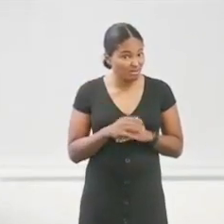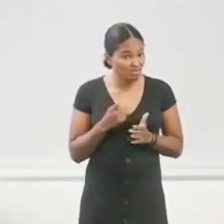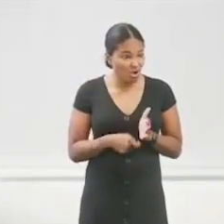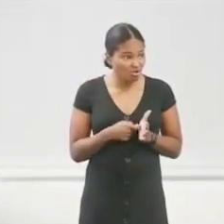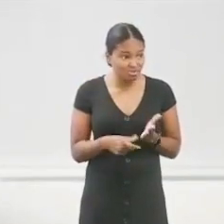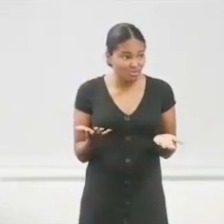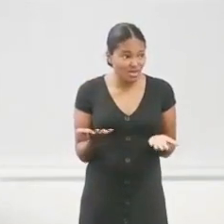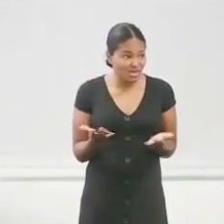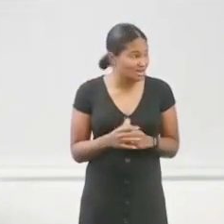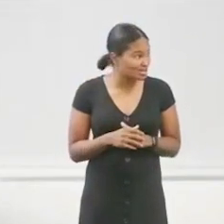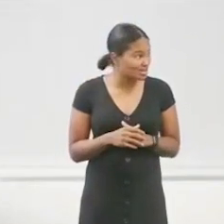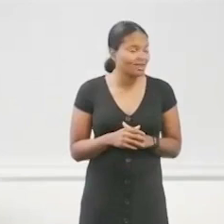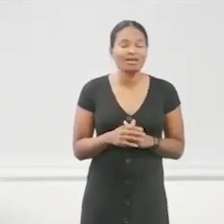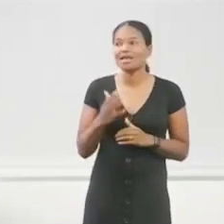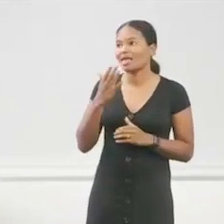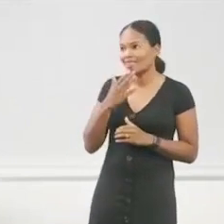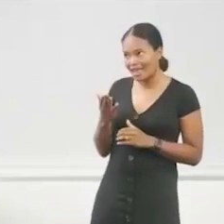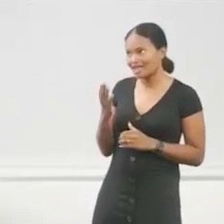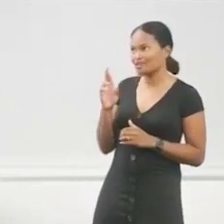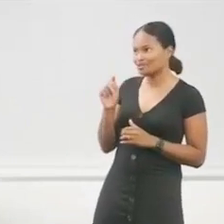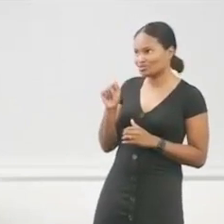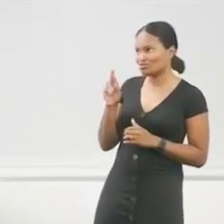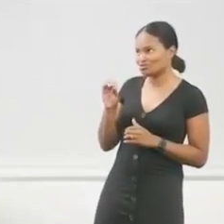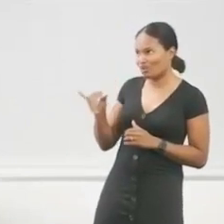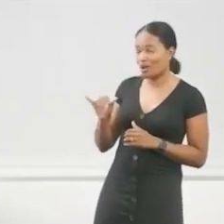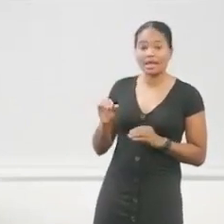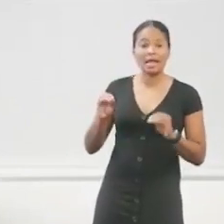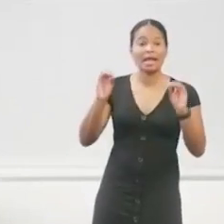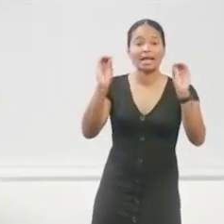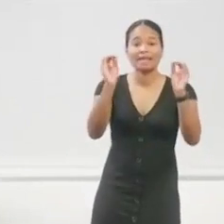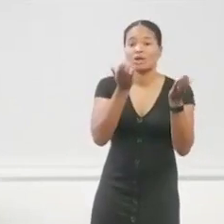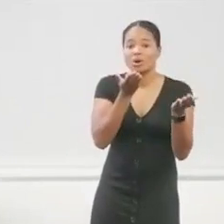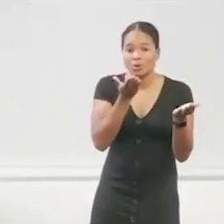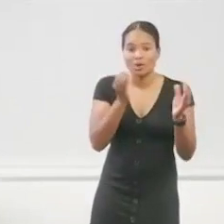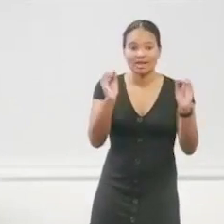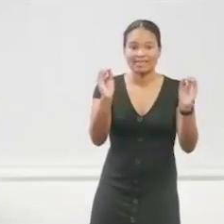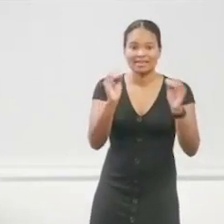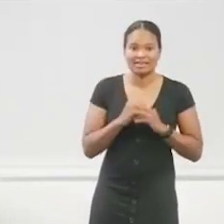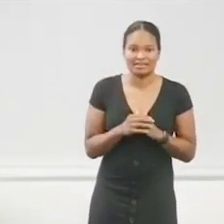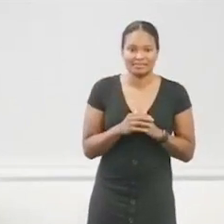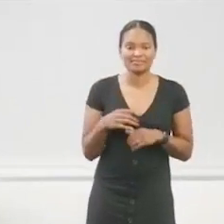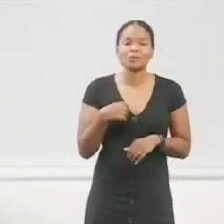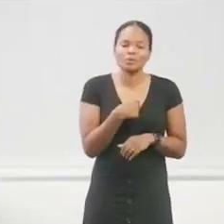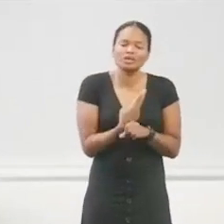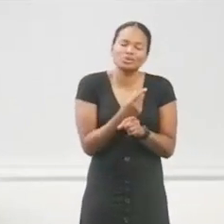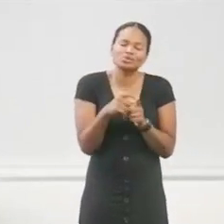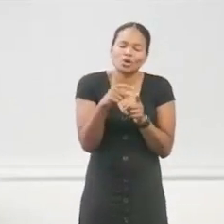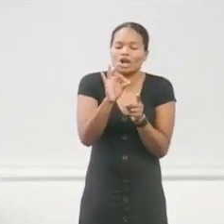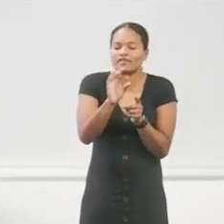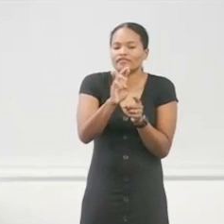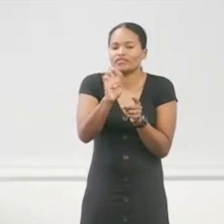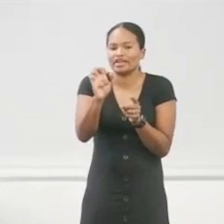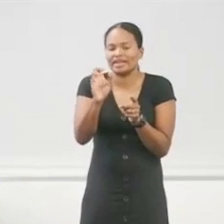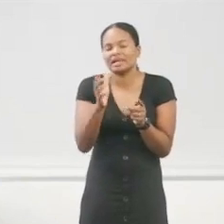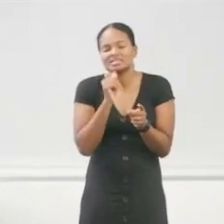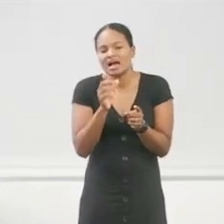cost? Thank you, Troy. Nothing, all right? We always use the word free, but it's not really free. It's